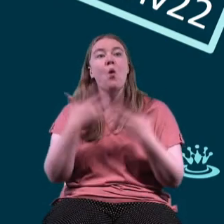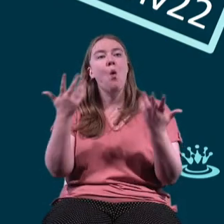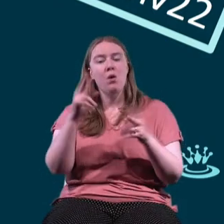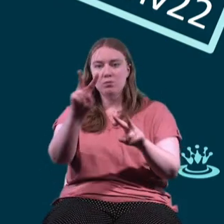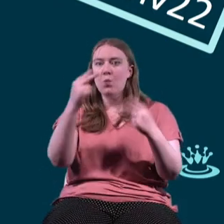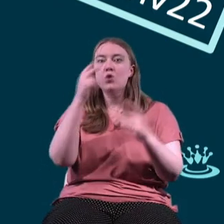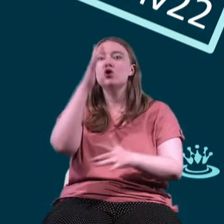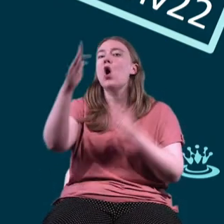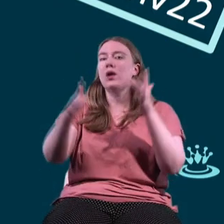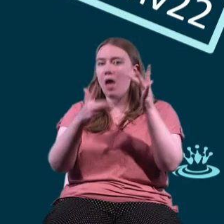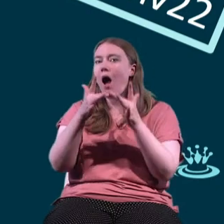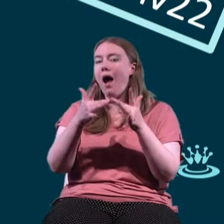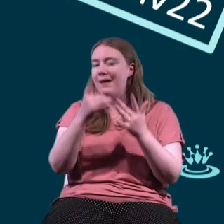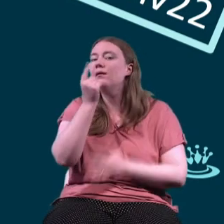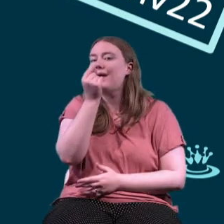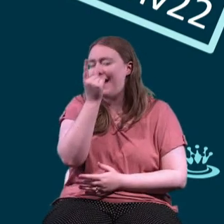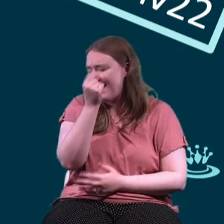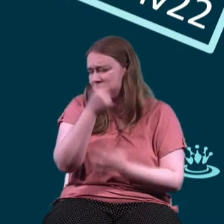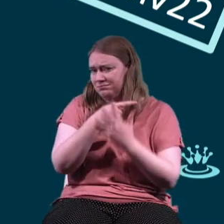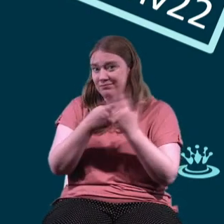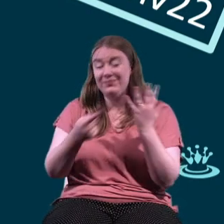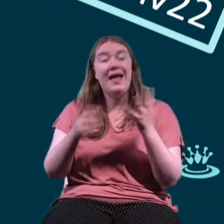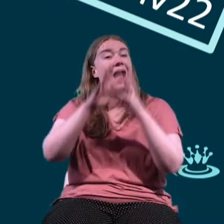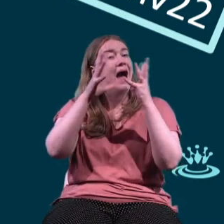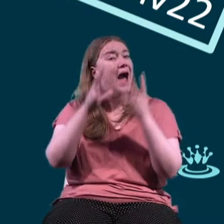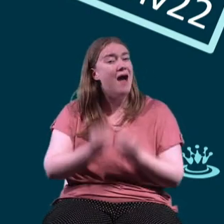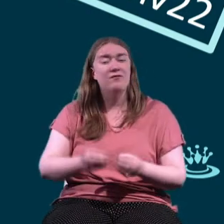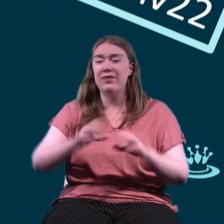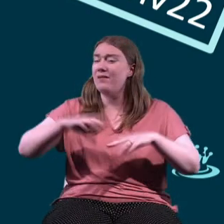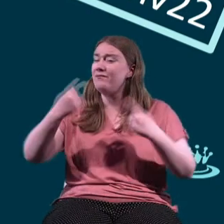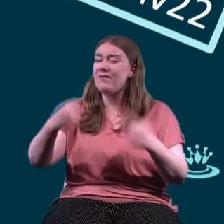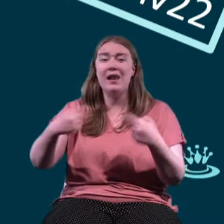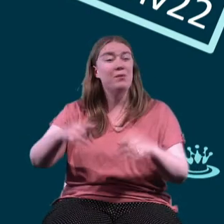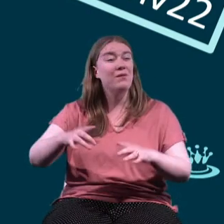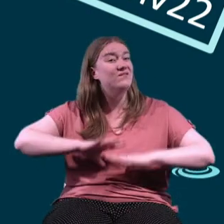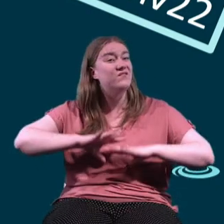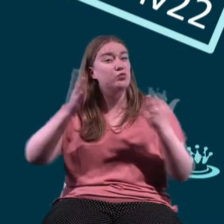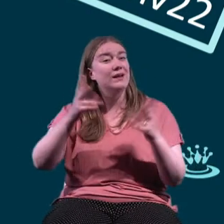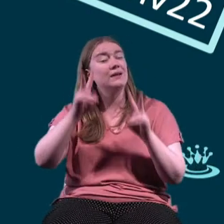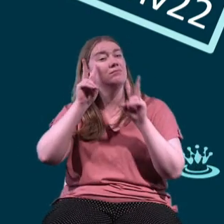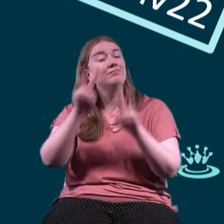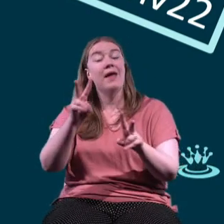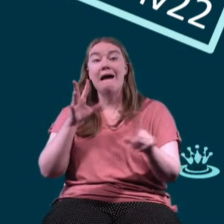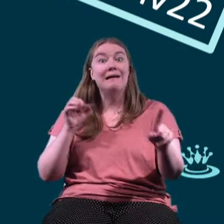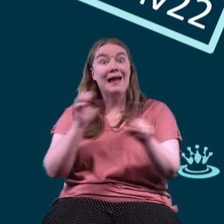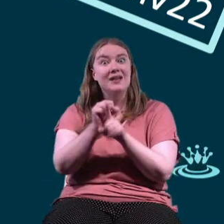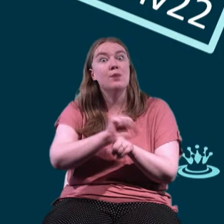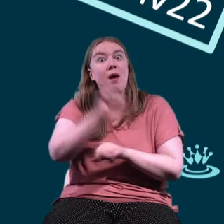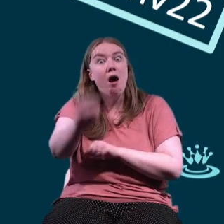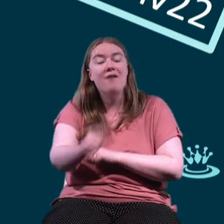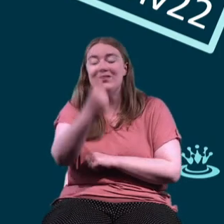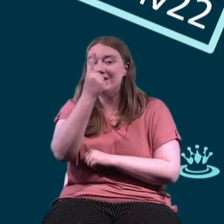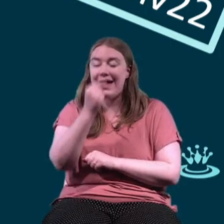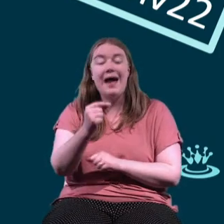online, you know, all of this is free there on catch up as well. Use the hashtag